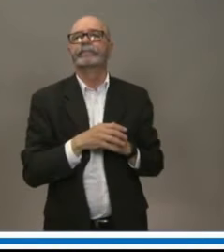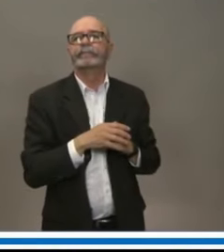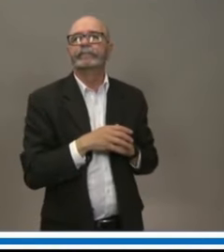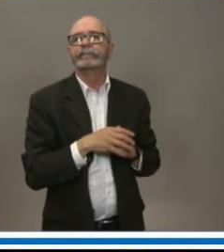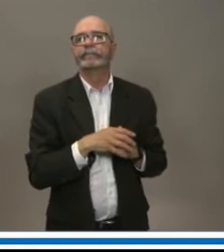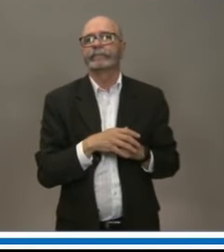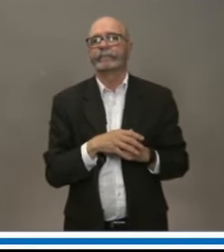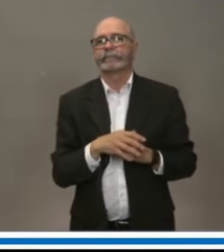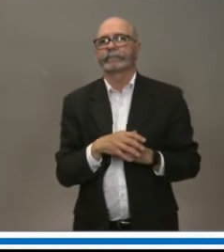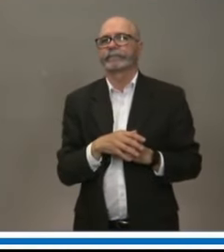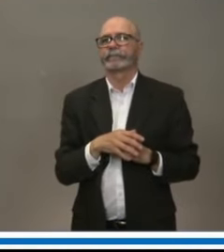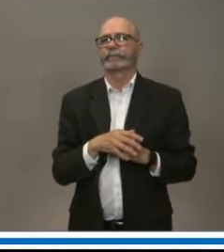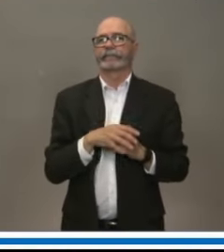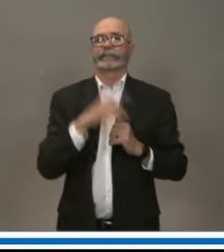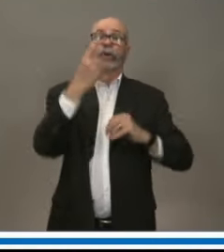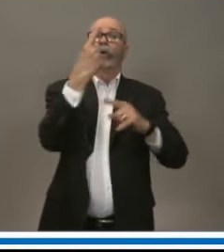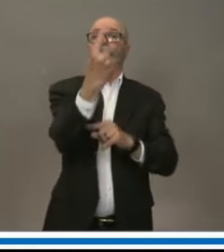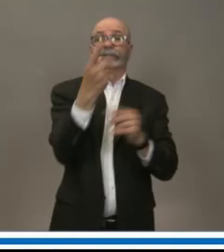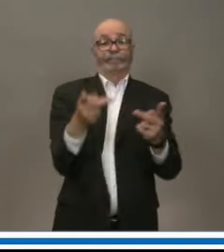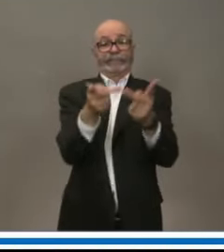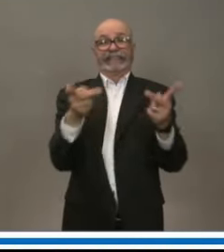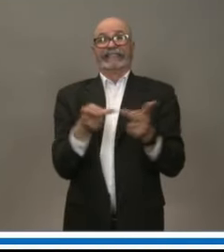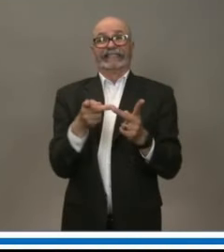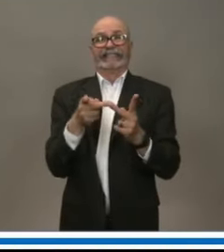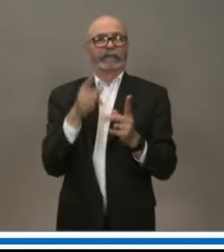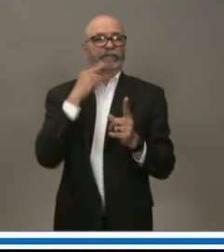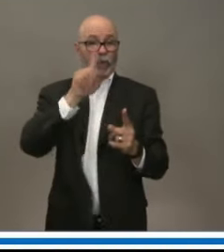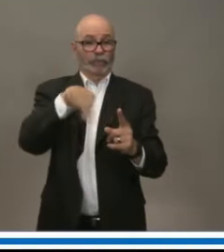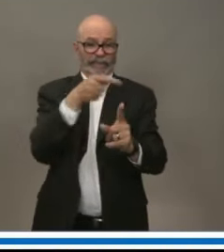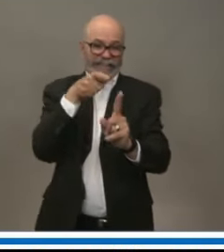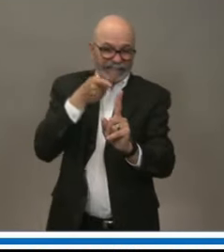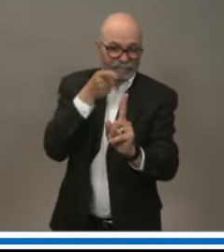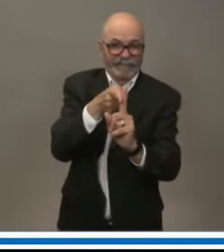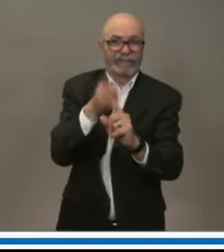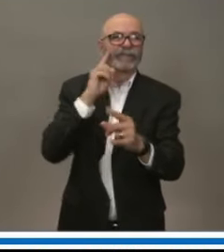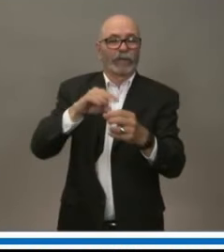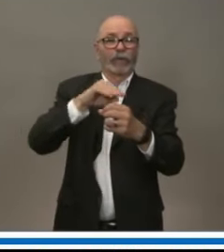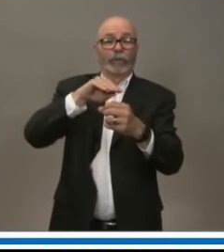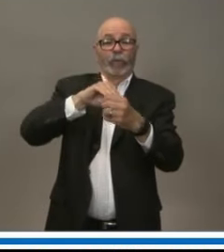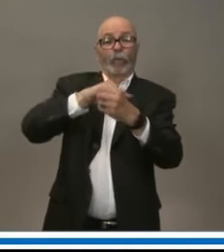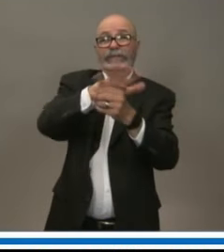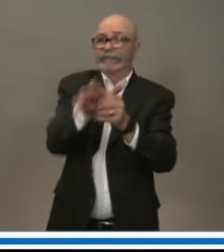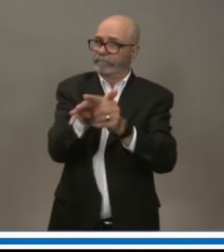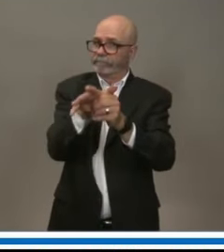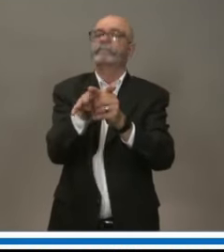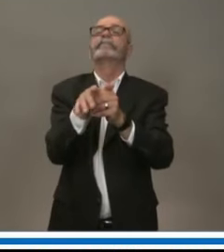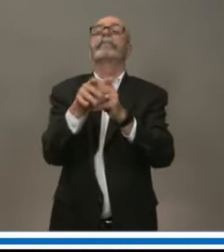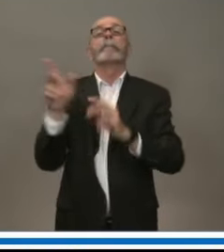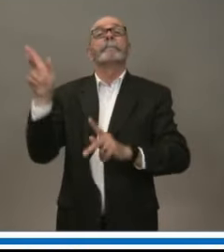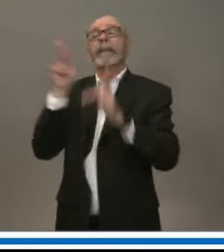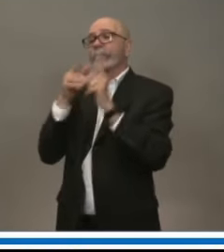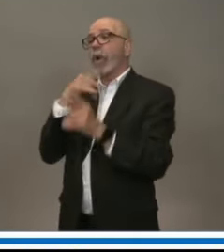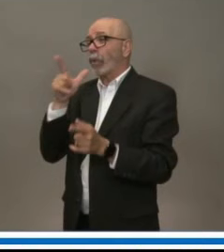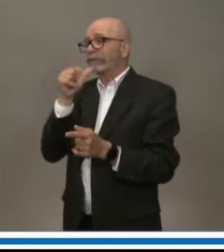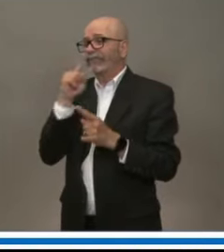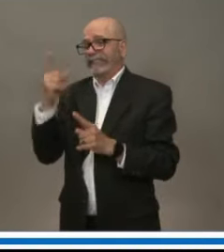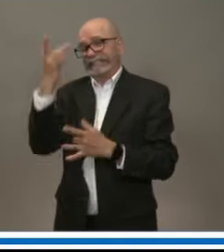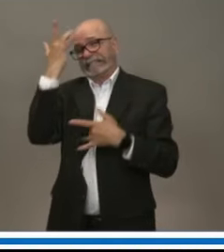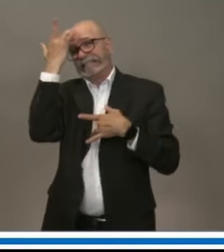So anybody who becomes more severely ill, any of the residents is moved into that COVID treatment